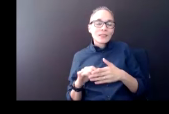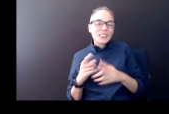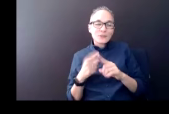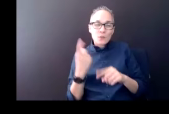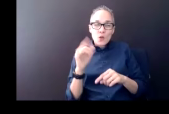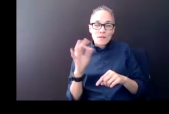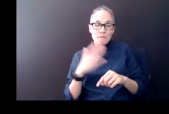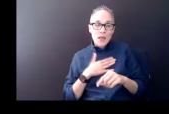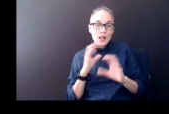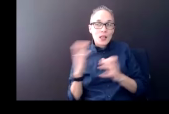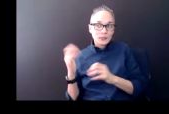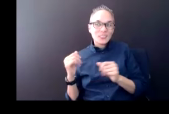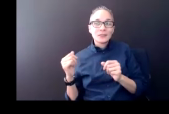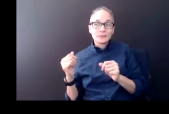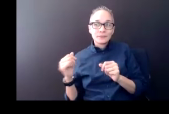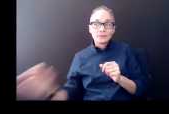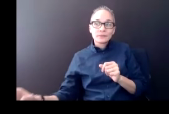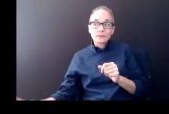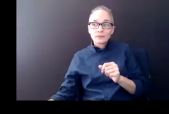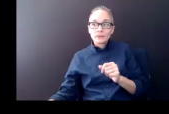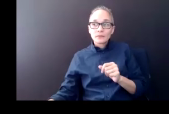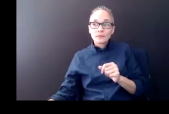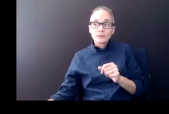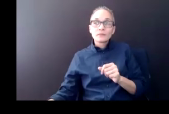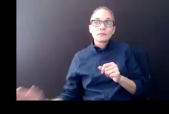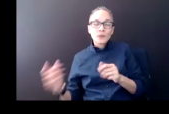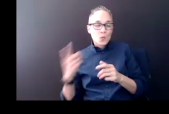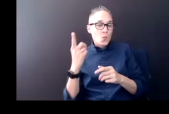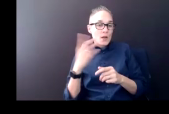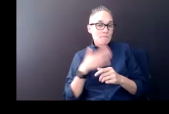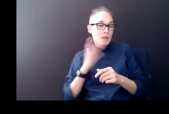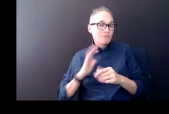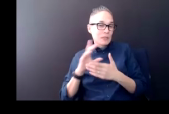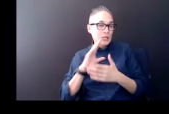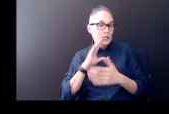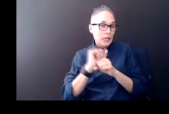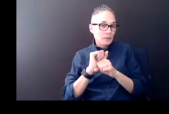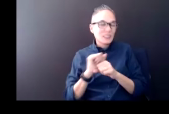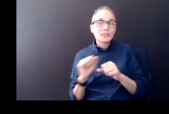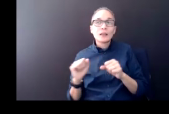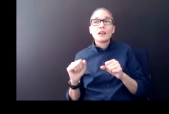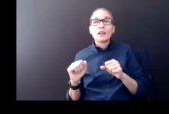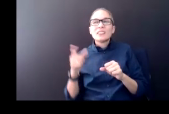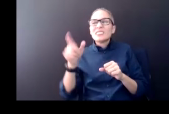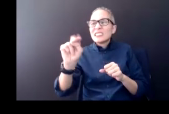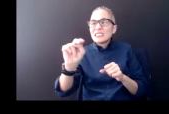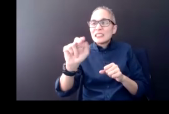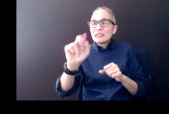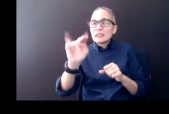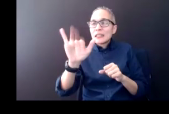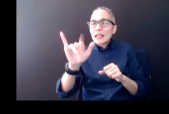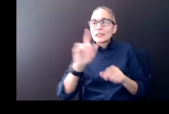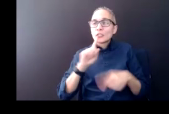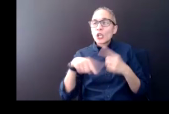and one of the courses, one of the assignments I brought out. And so I think Nancy mentions about